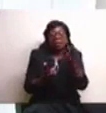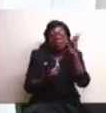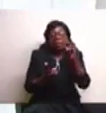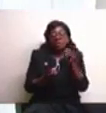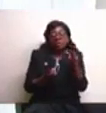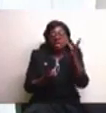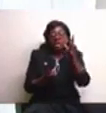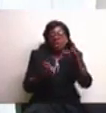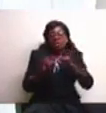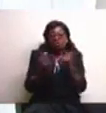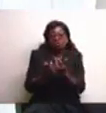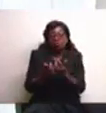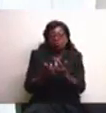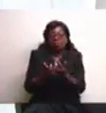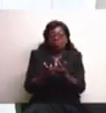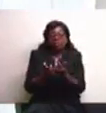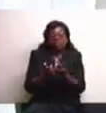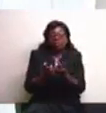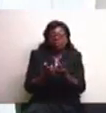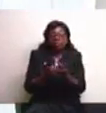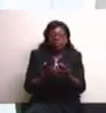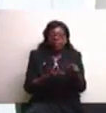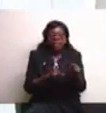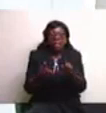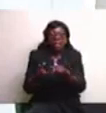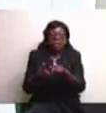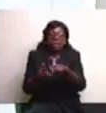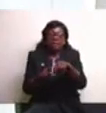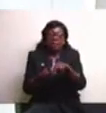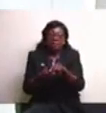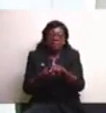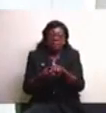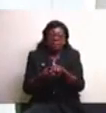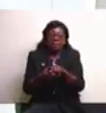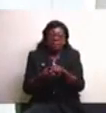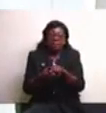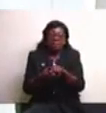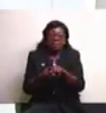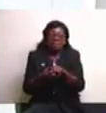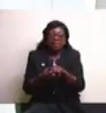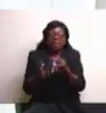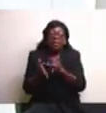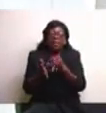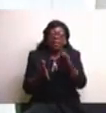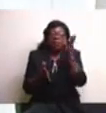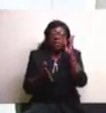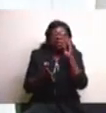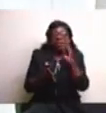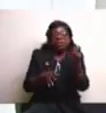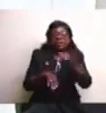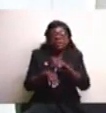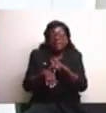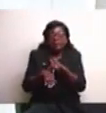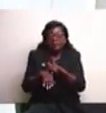before. The member for Fox Hill is a member, as well as the member for Pinewood. And it was on those